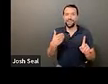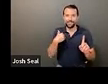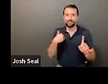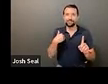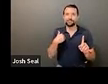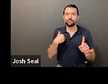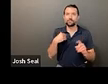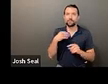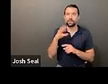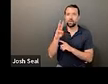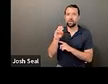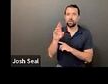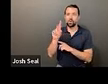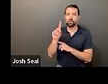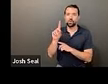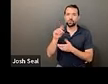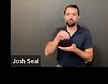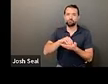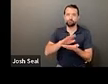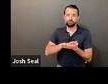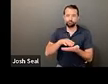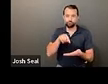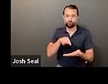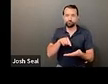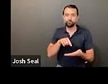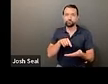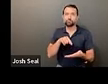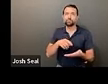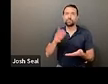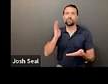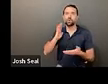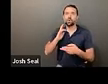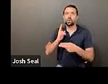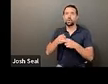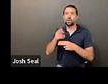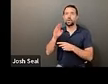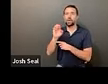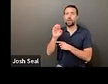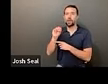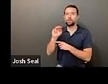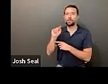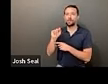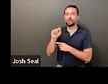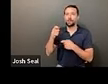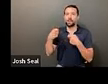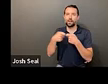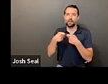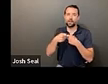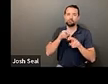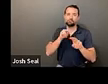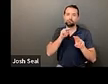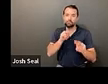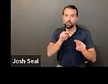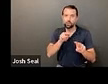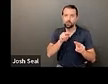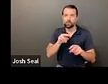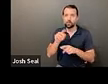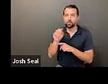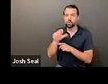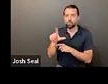what we called the electronic monitoring tool or the EMT. And that is what is in place for our